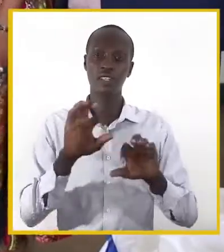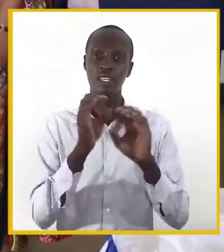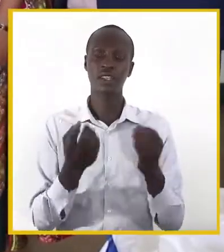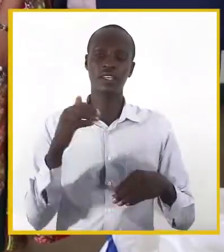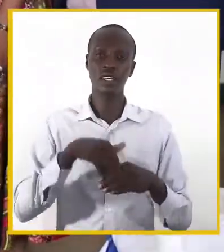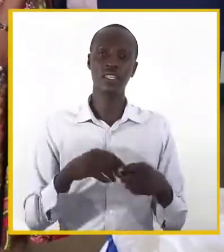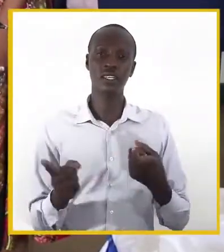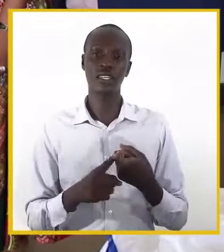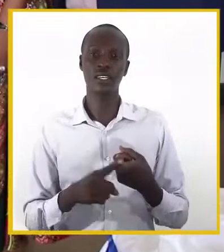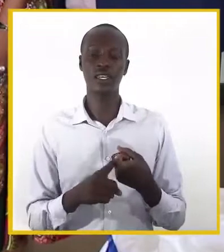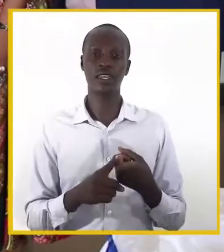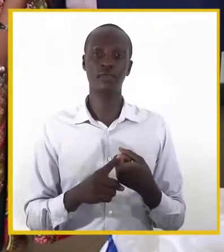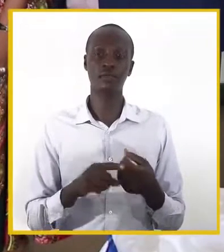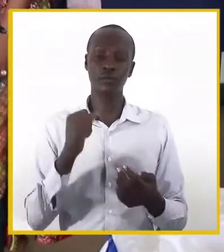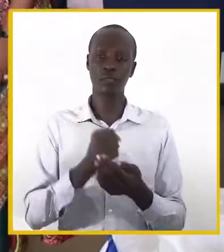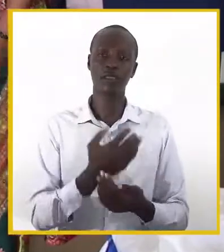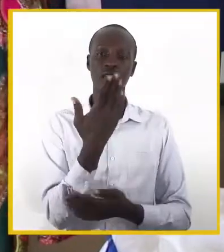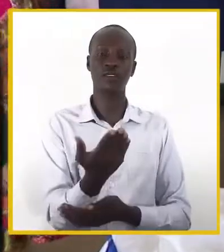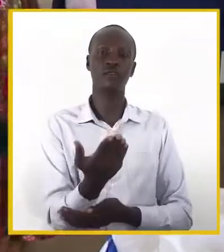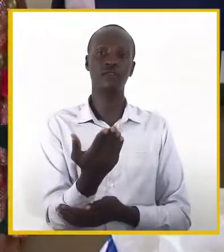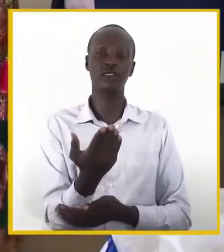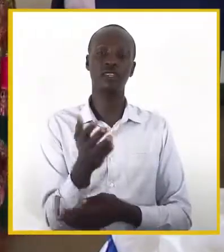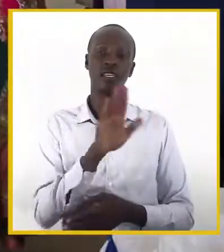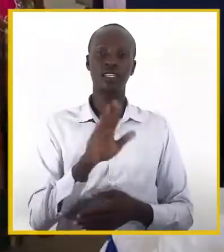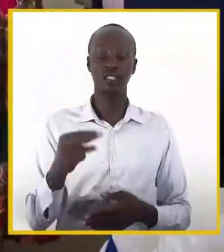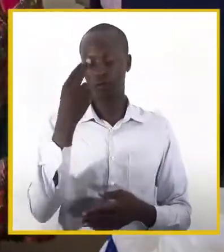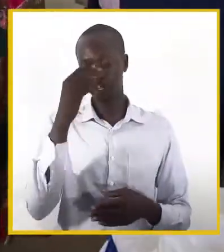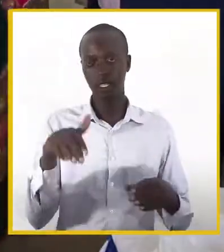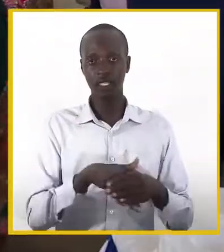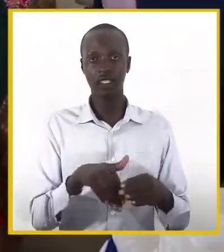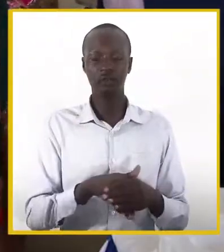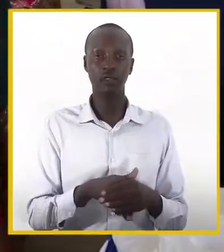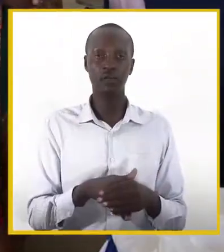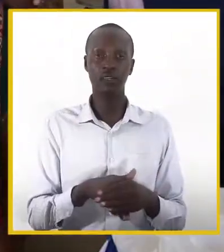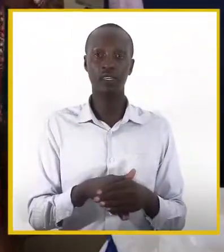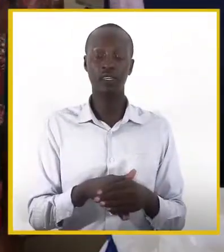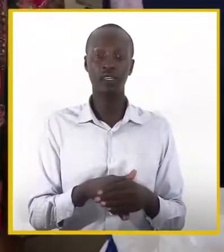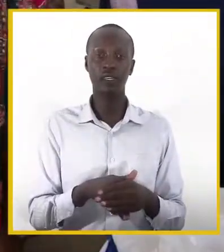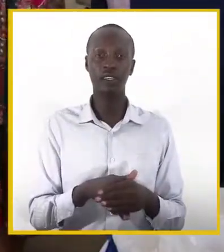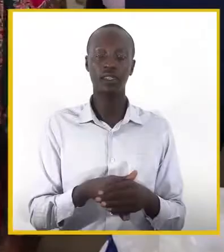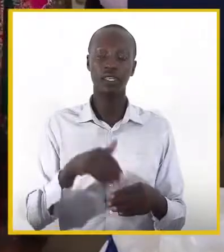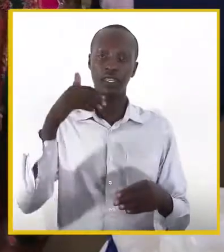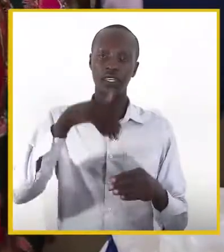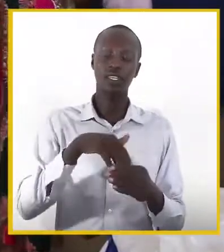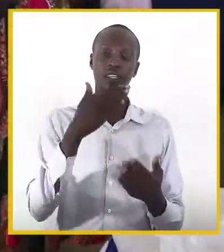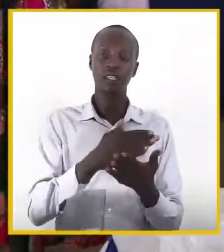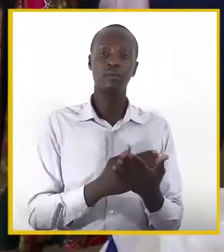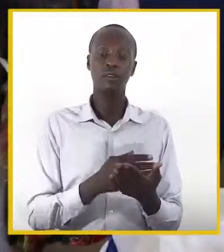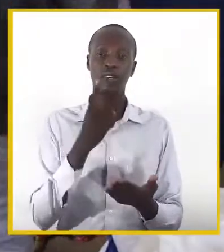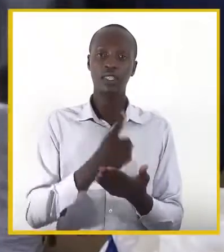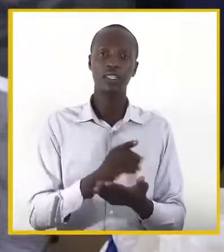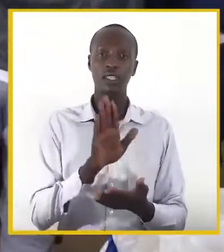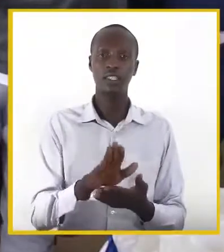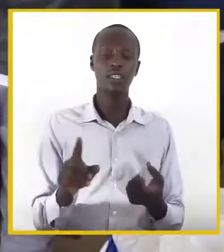outstanding officers and members of the Criminal Investigations Department at an Awards of Excellence in Policing ceremony held in Kadoma.